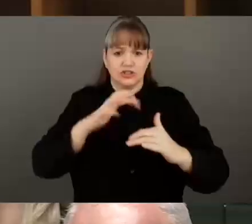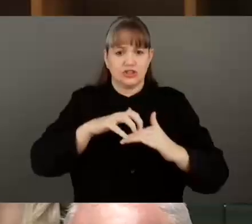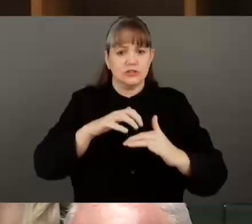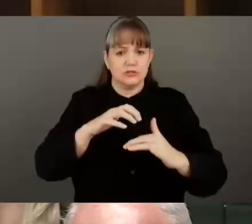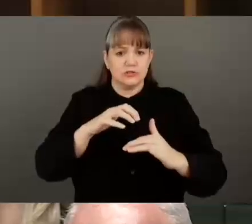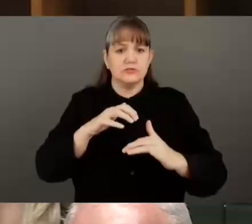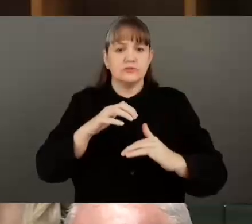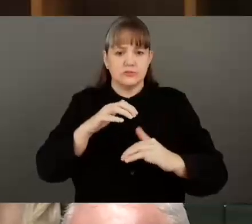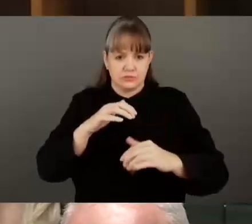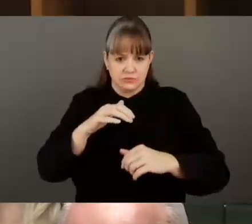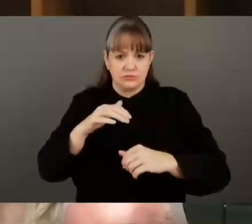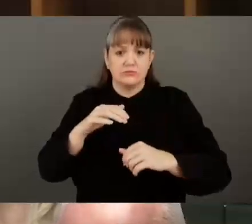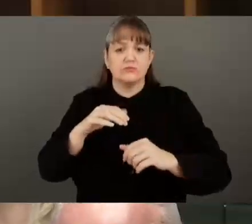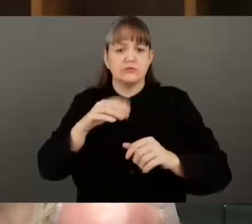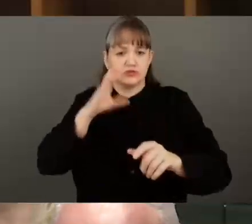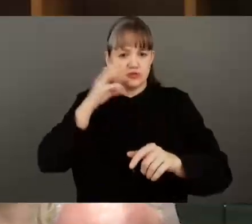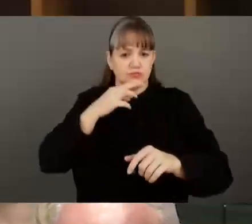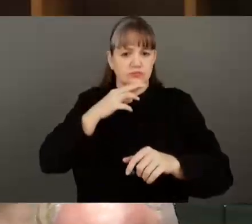that.